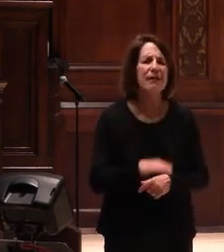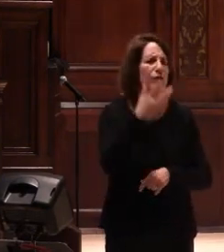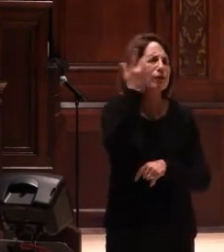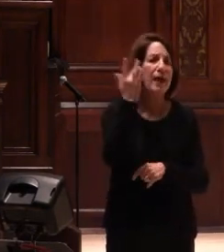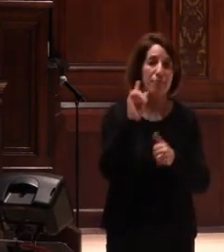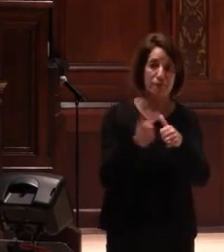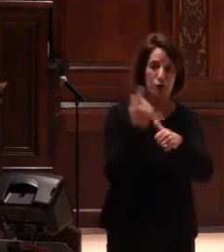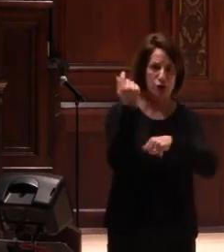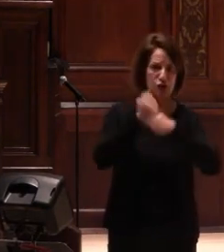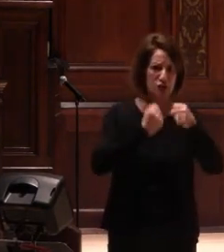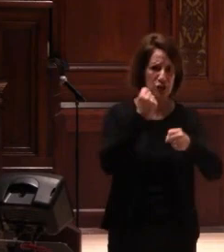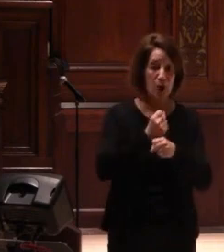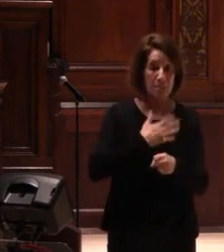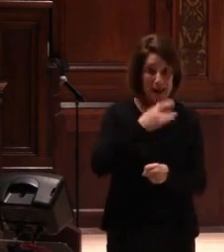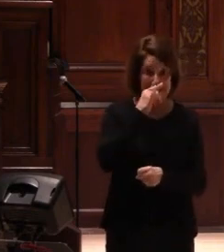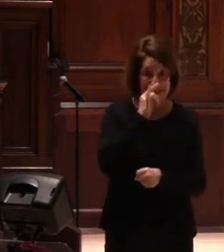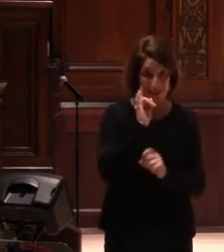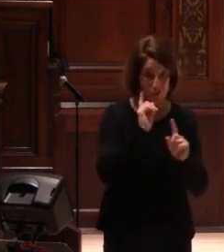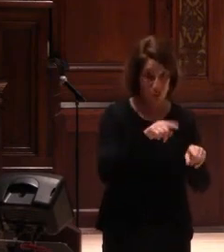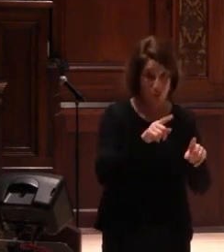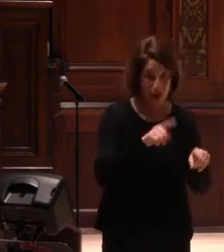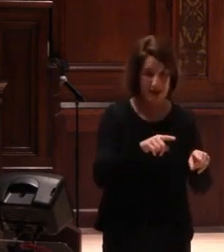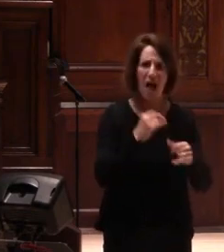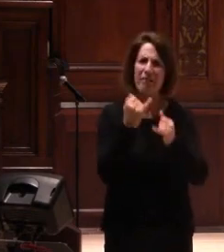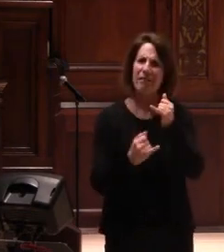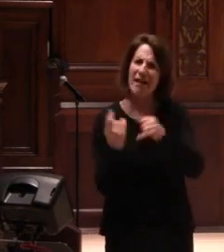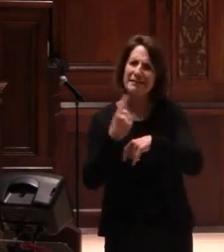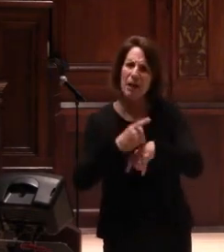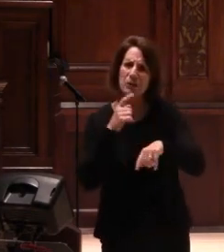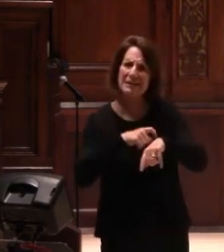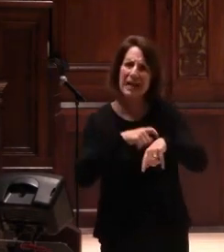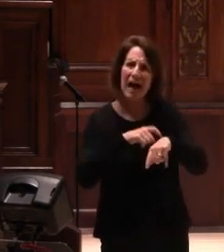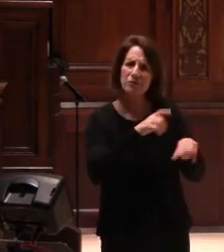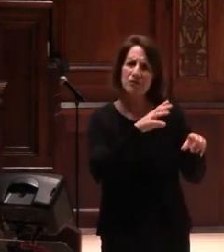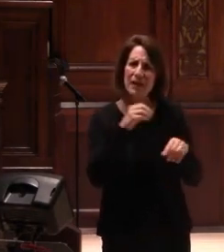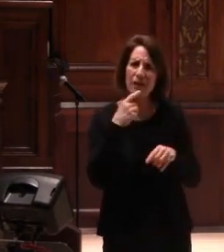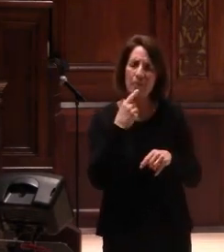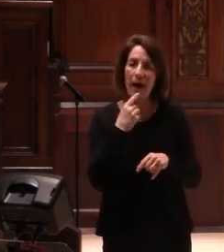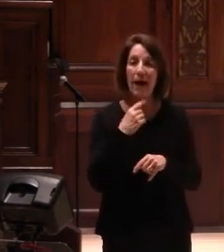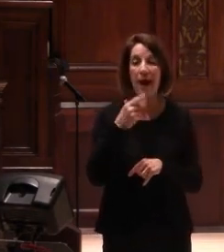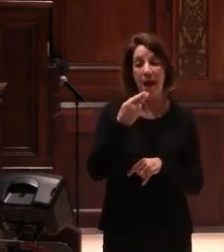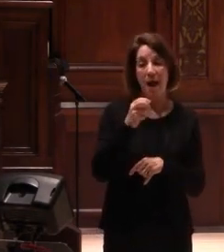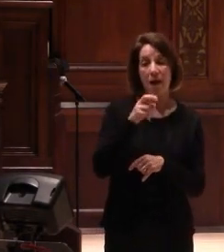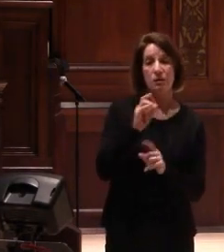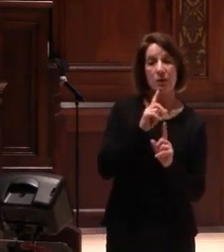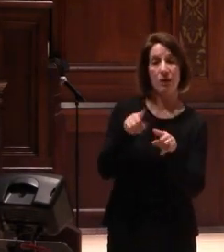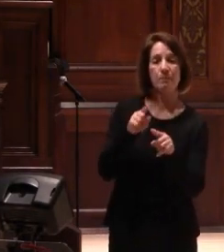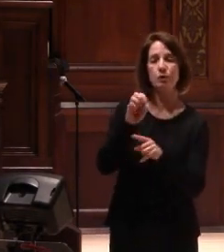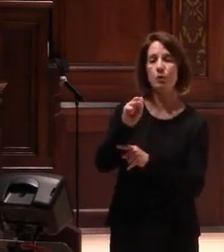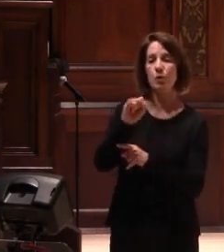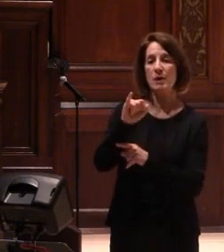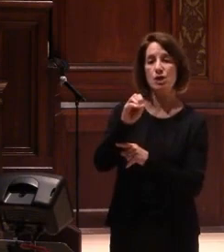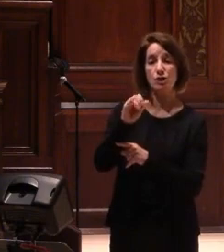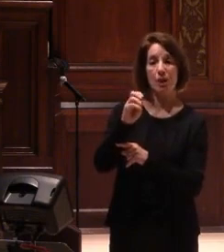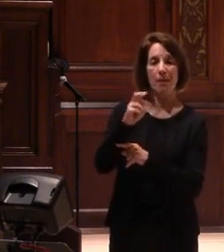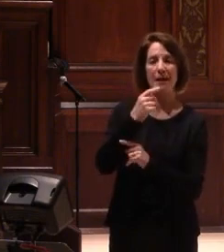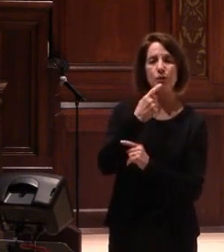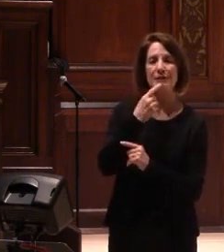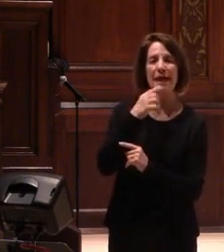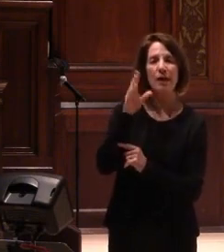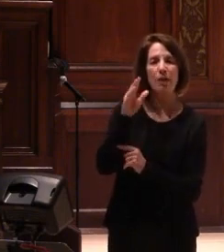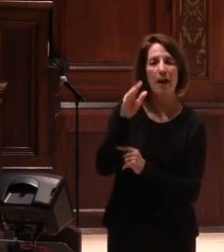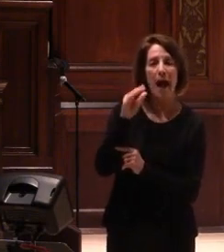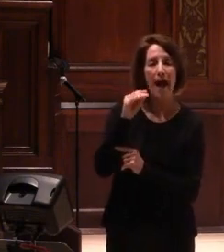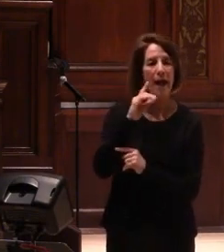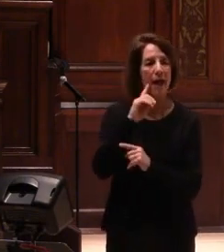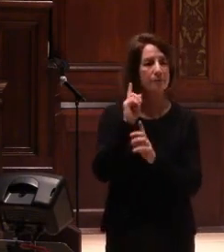my kids went, and on the last day when it was time to say goodbye, Harrison went up to Siobhan to give her a hug, and after a couple of seconds, Siobhan and I looked